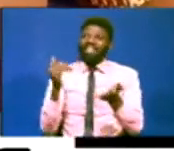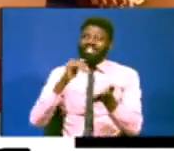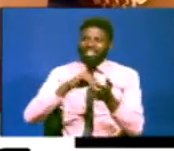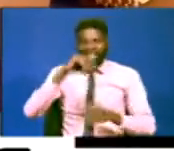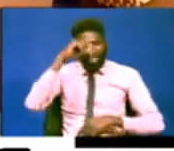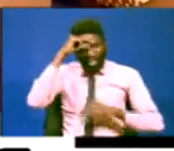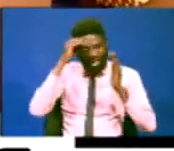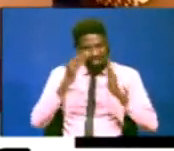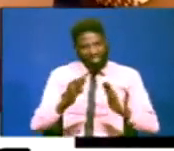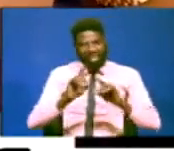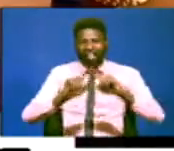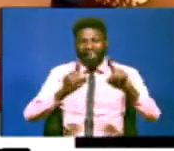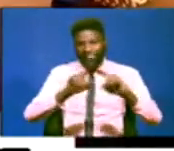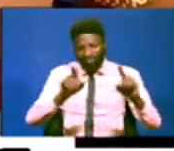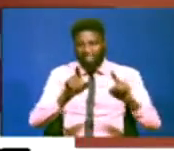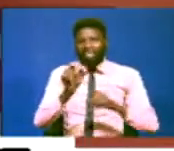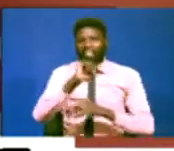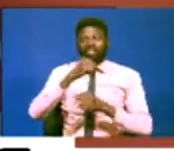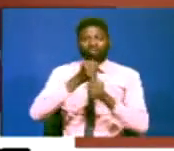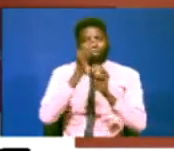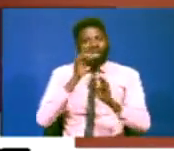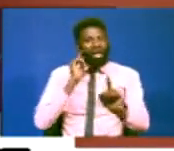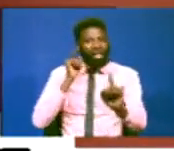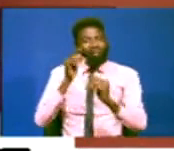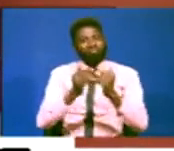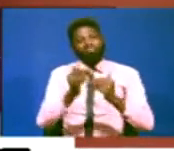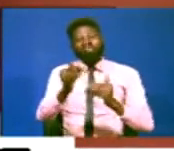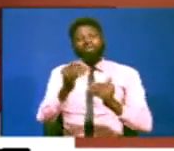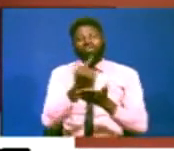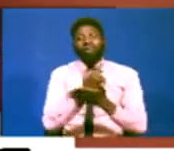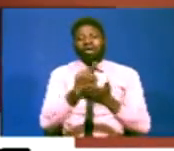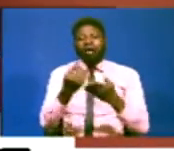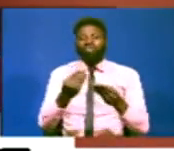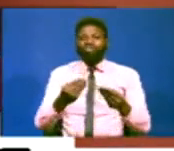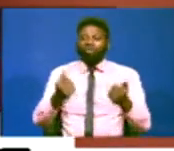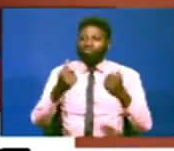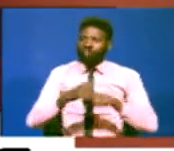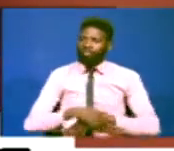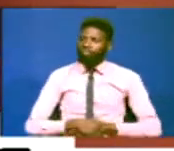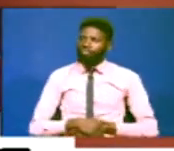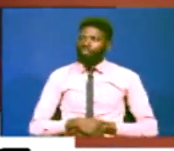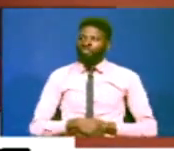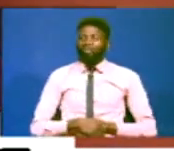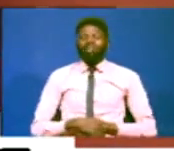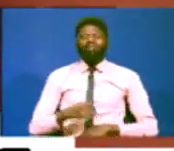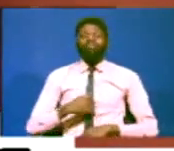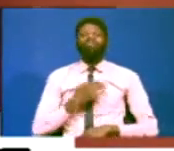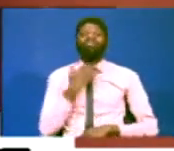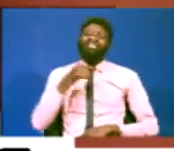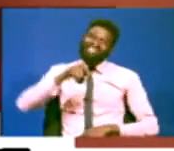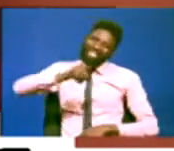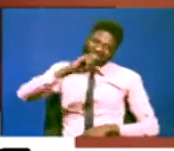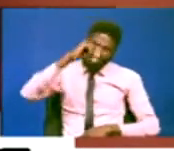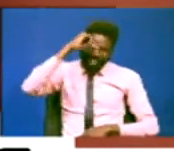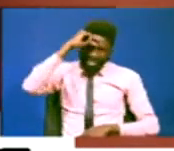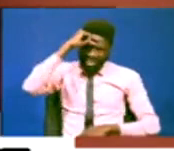try and break the impasse in the coming week. But I want you to ask yourself as governor,